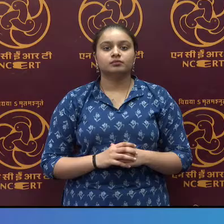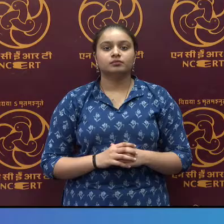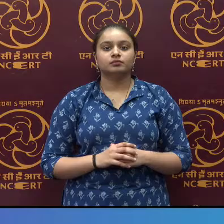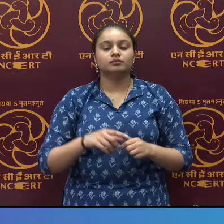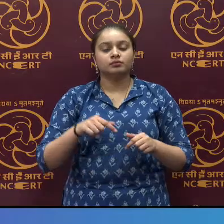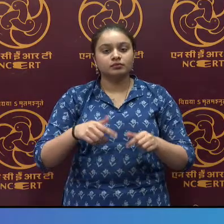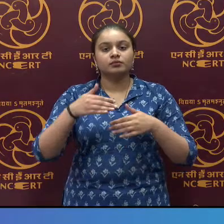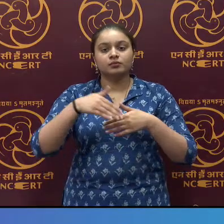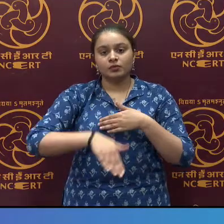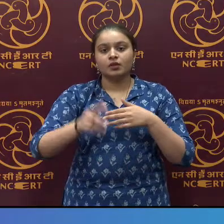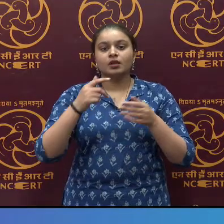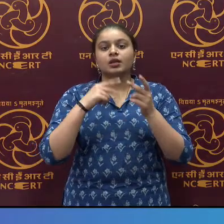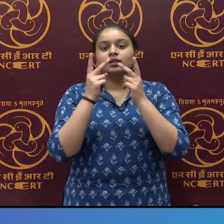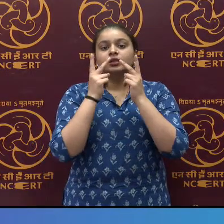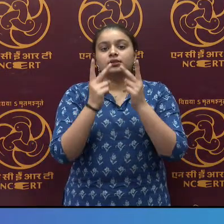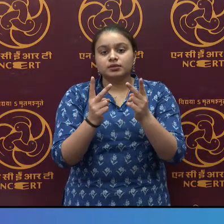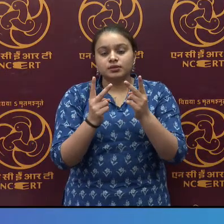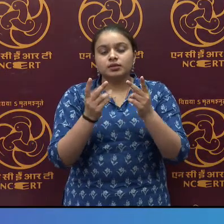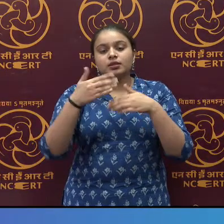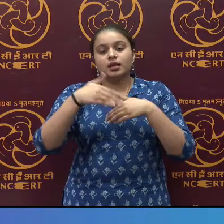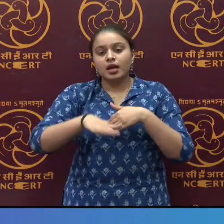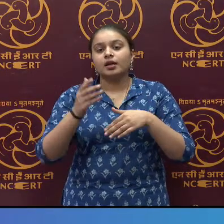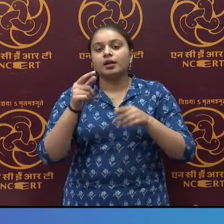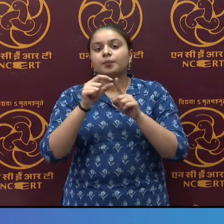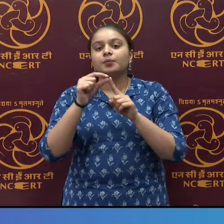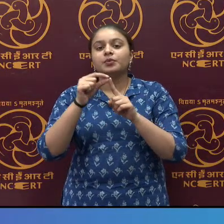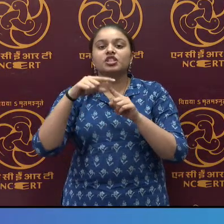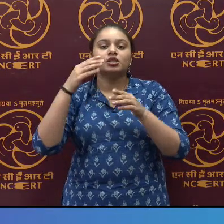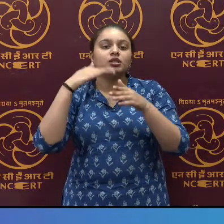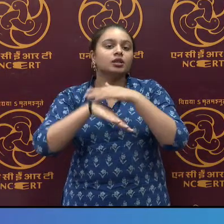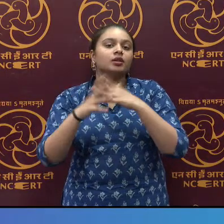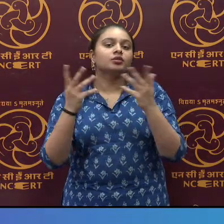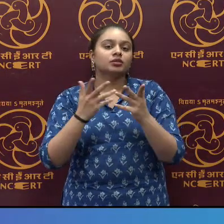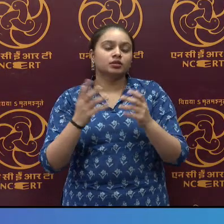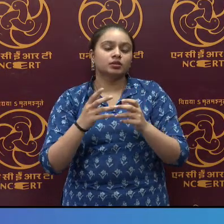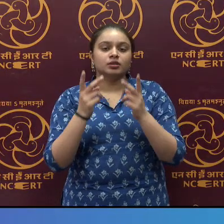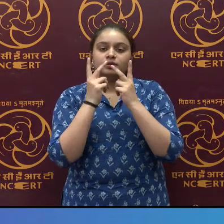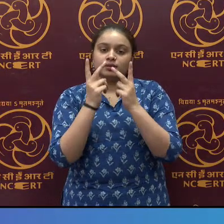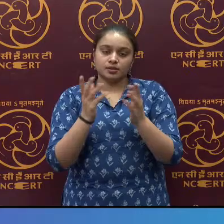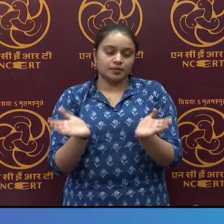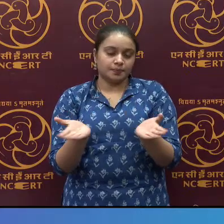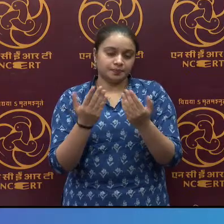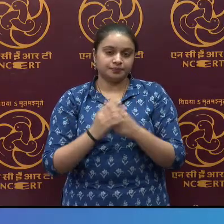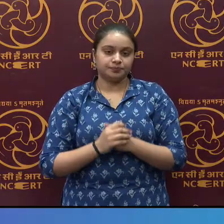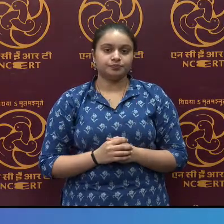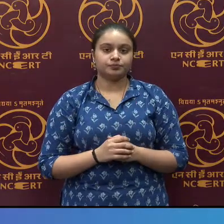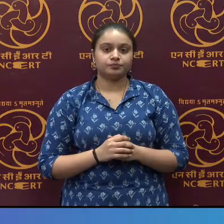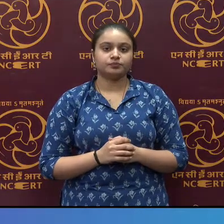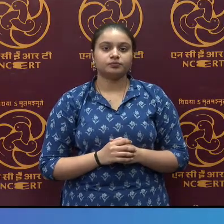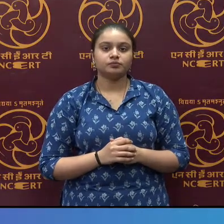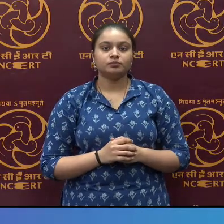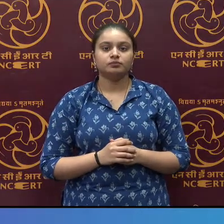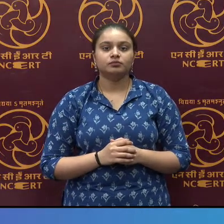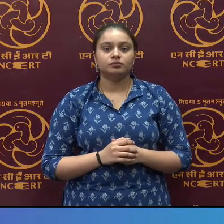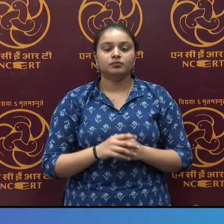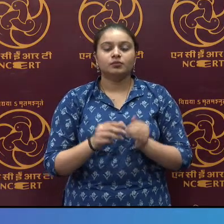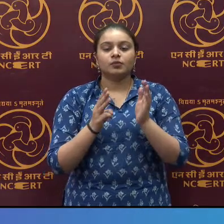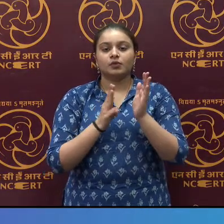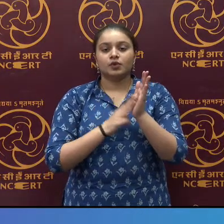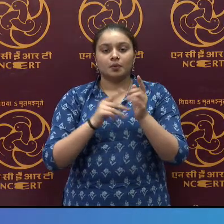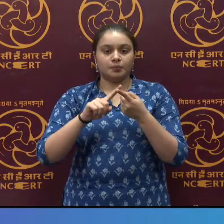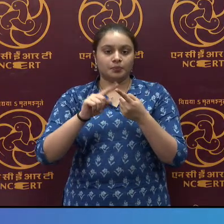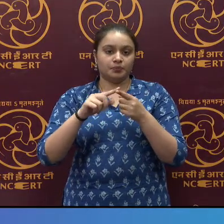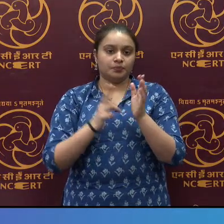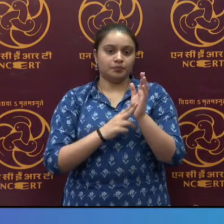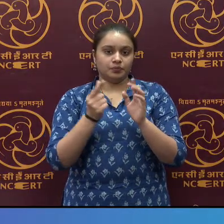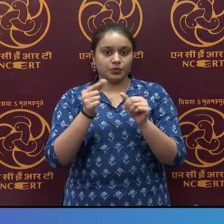Alright, so let's take a look at what do we have in the PPT. Sure. So let's begin. So I am Meenu Gupta, and today we'll talk